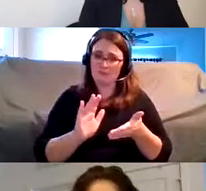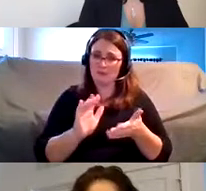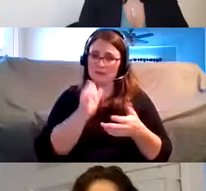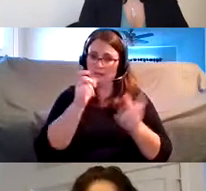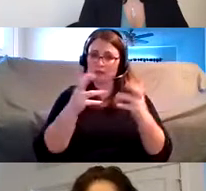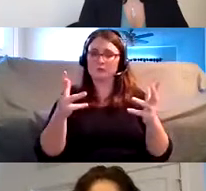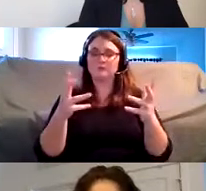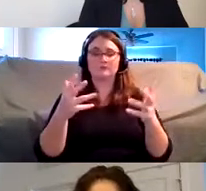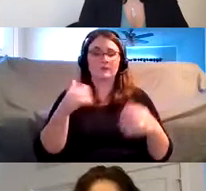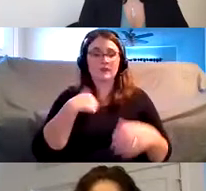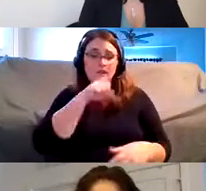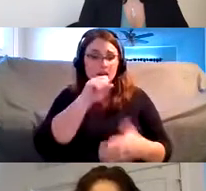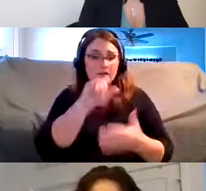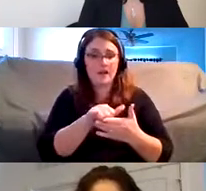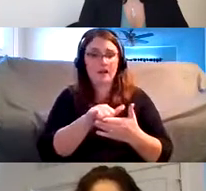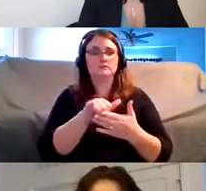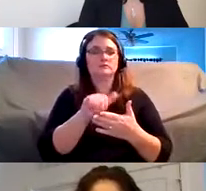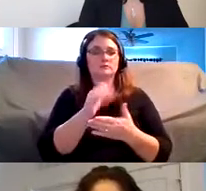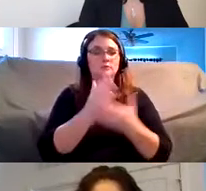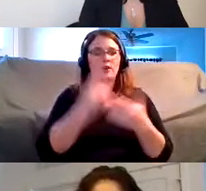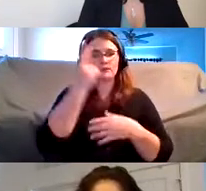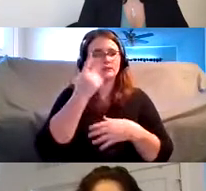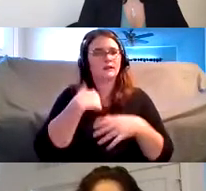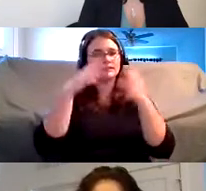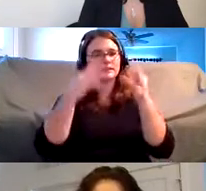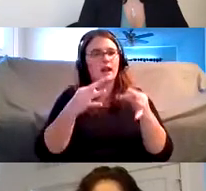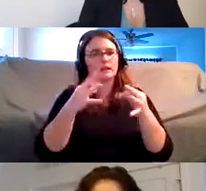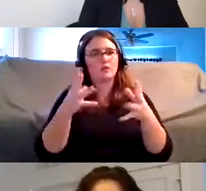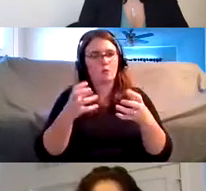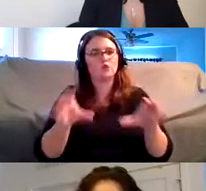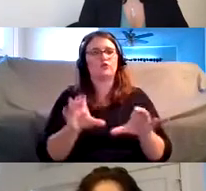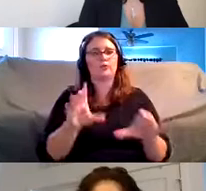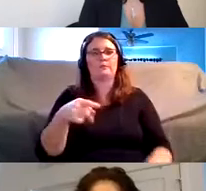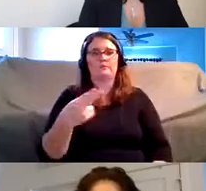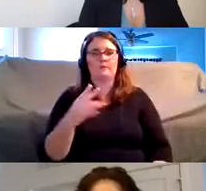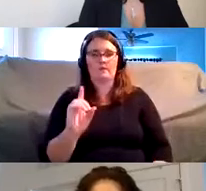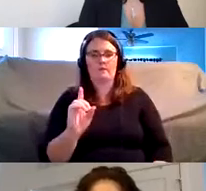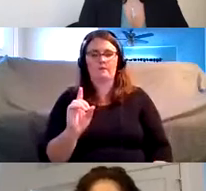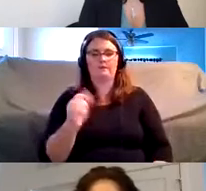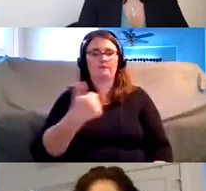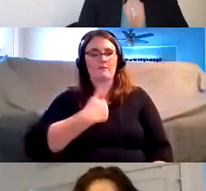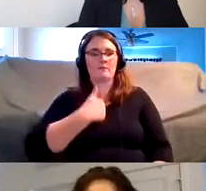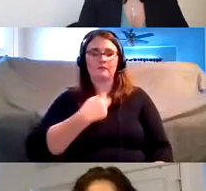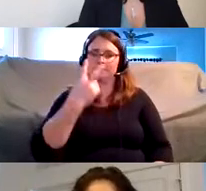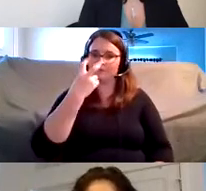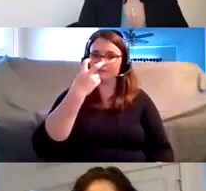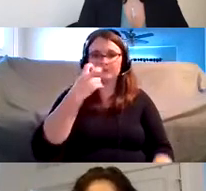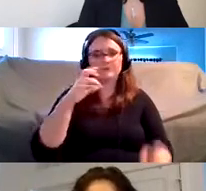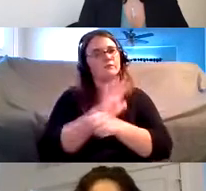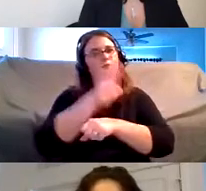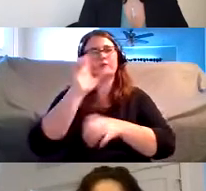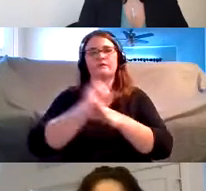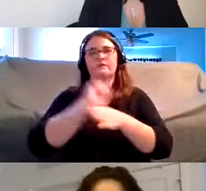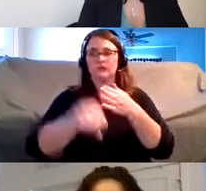That's part of the reason I decided to do a PhD. And I doubt myself the entire semester. Like, can I do this? Should I even be in the PhD? I